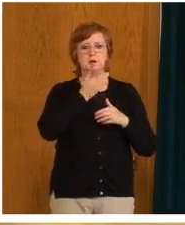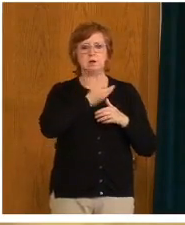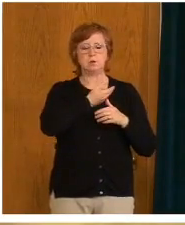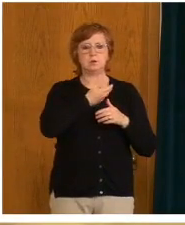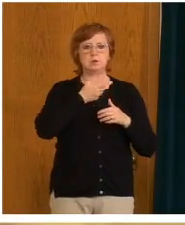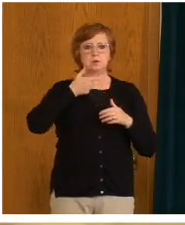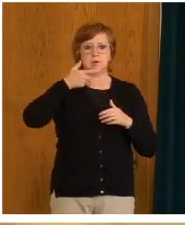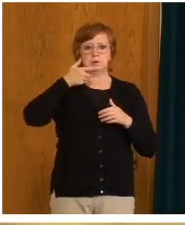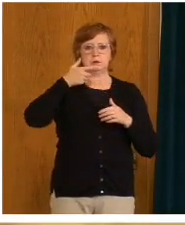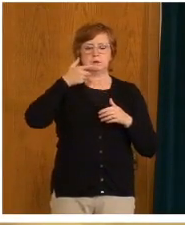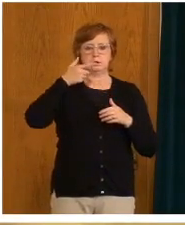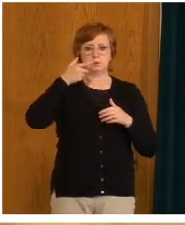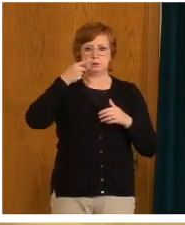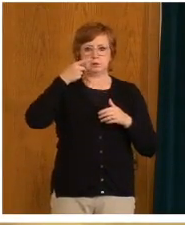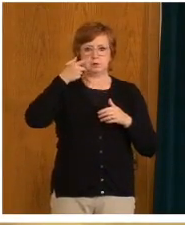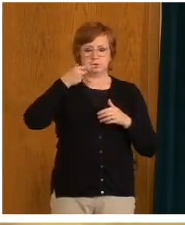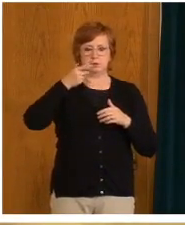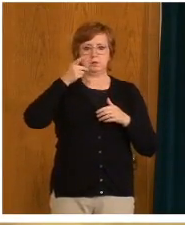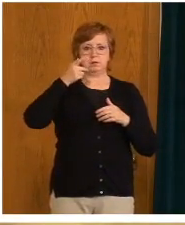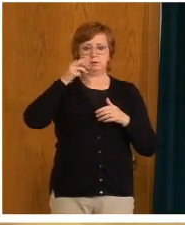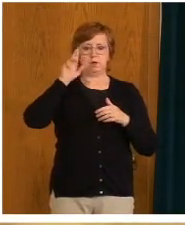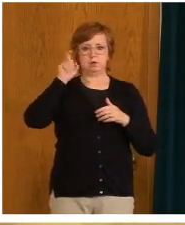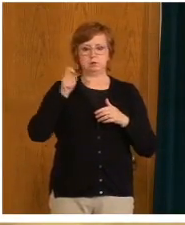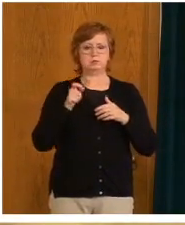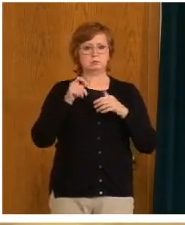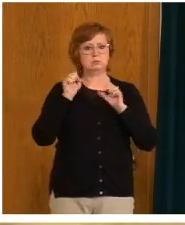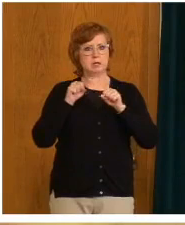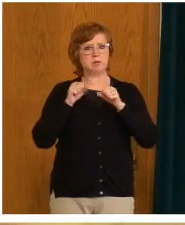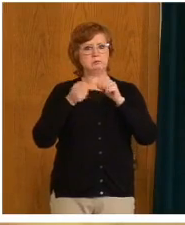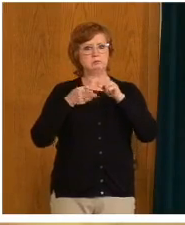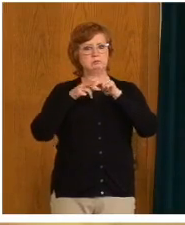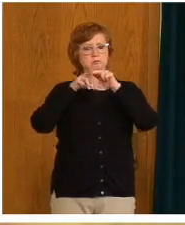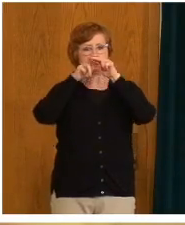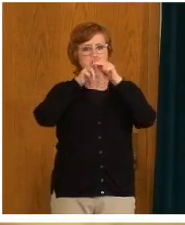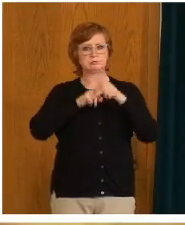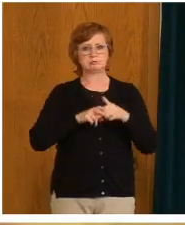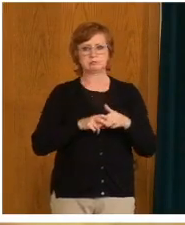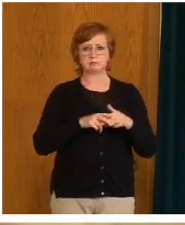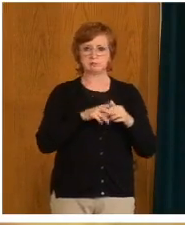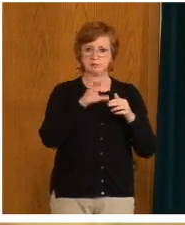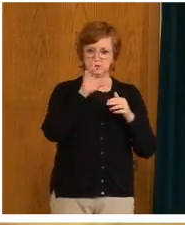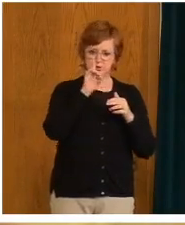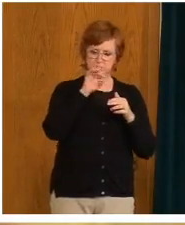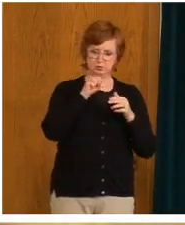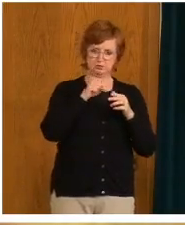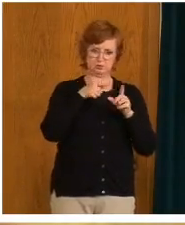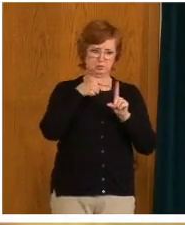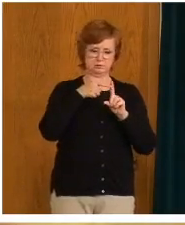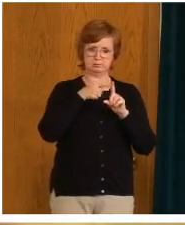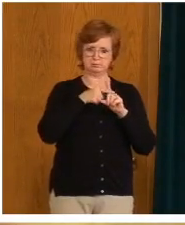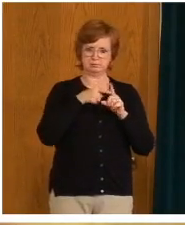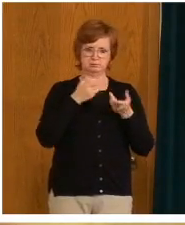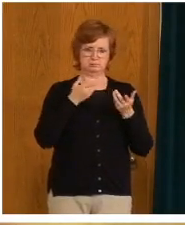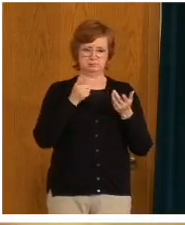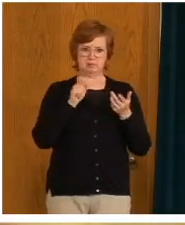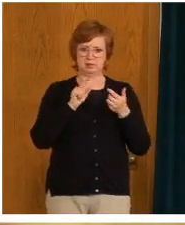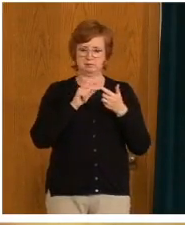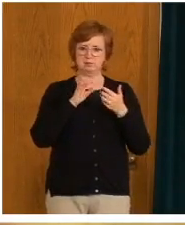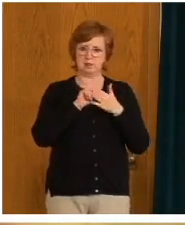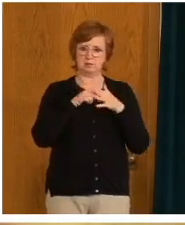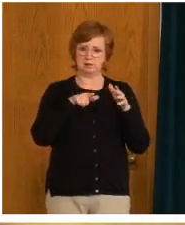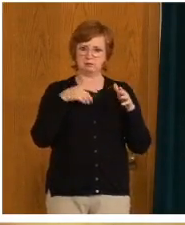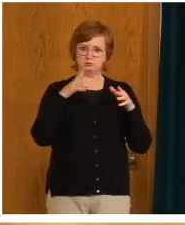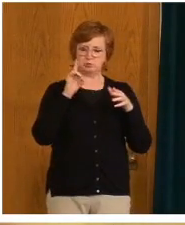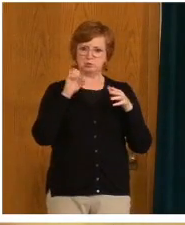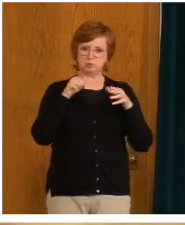capacity will continue to build. These are retail businesses that we have ensured have had the opportunity to be